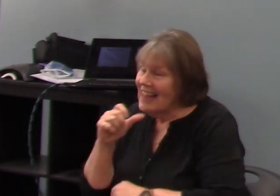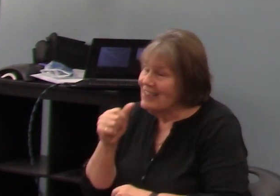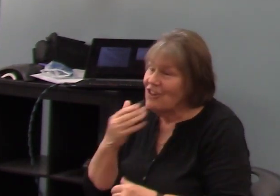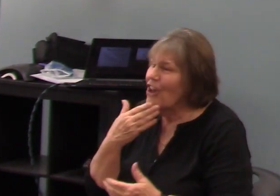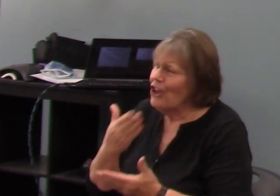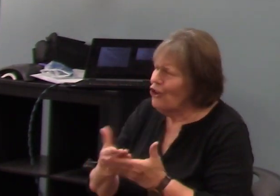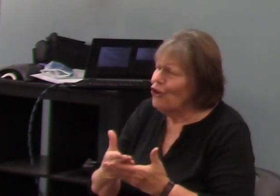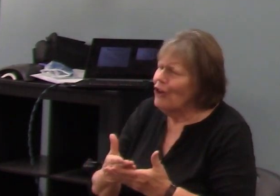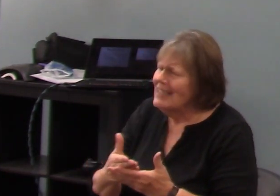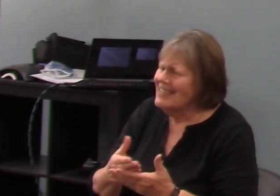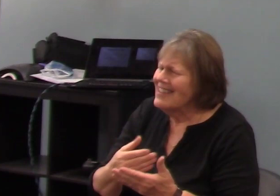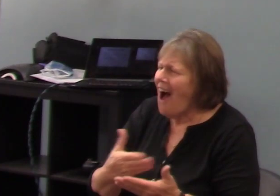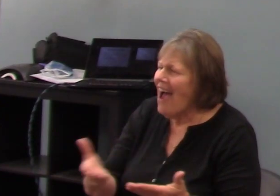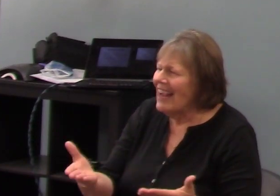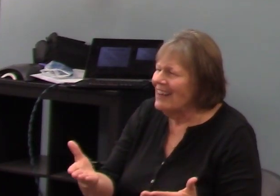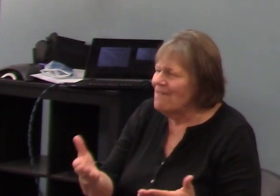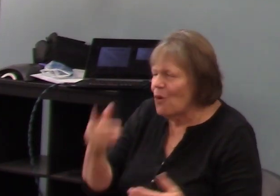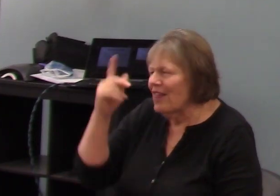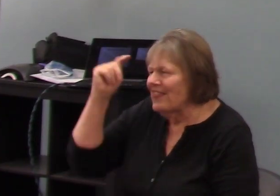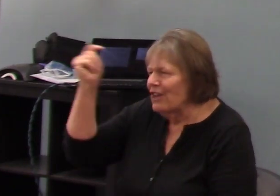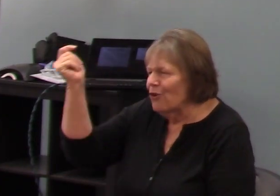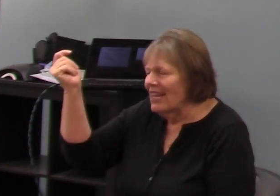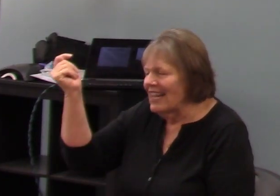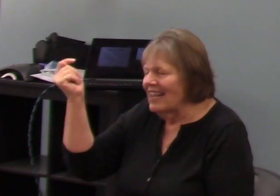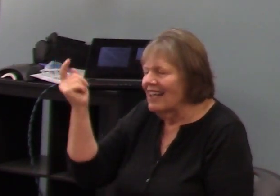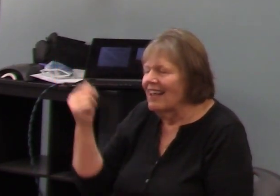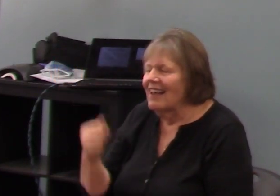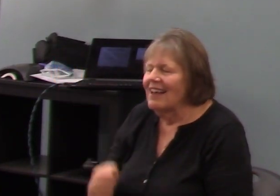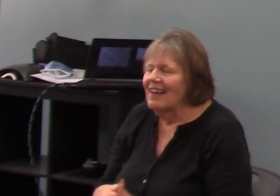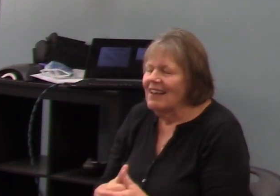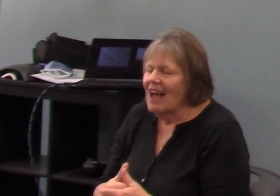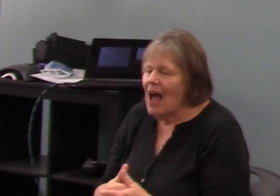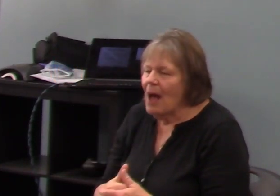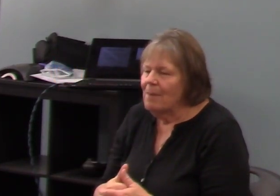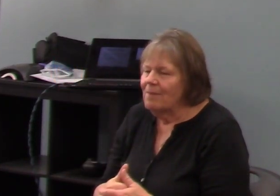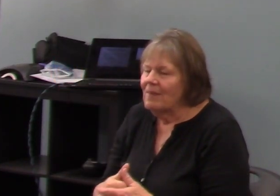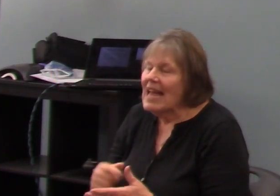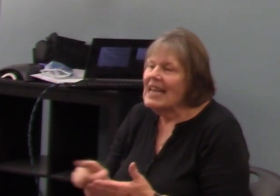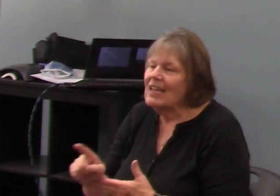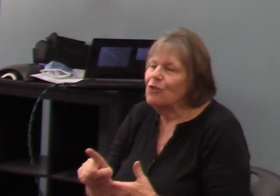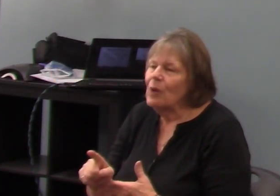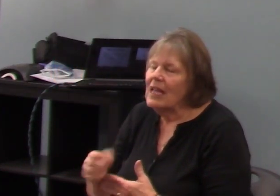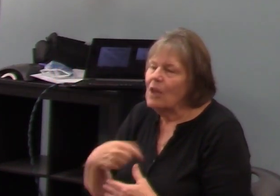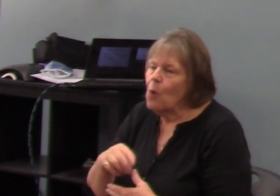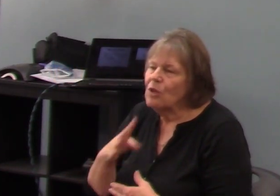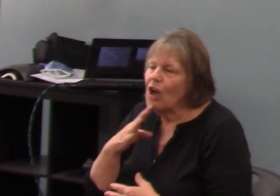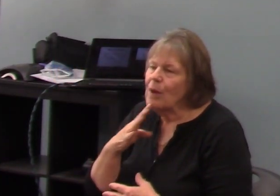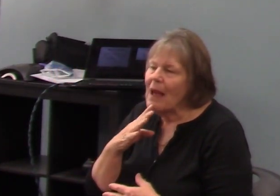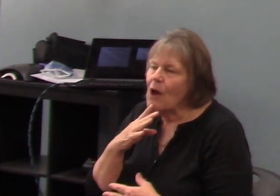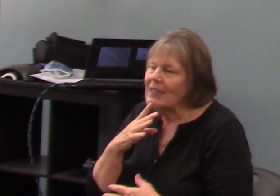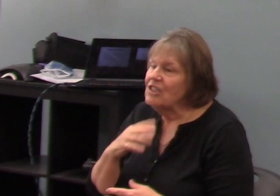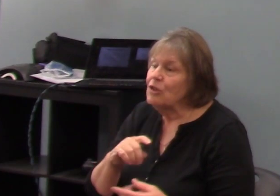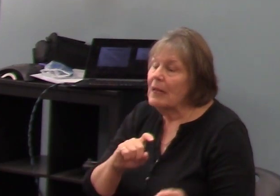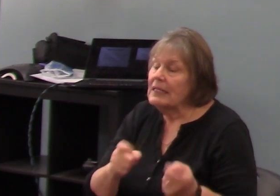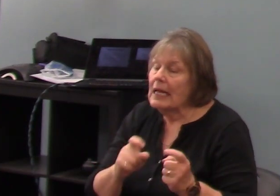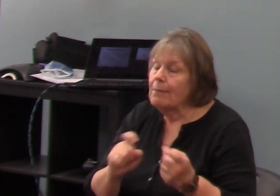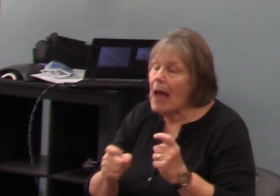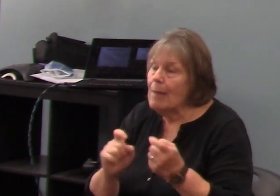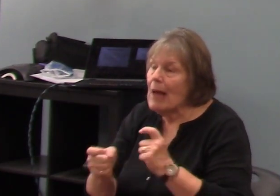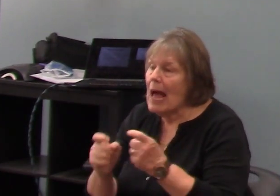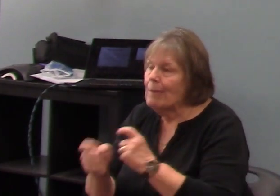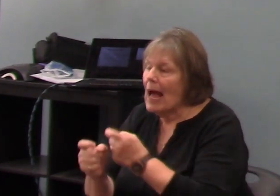it has to be there. One thing we're going to talk about next week is that it's continually been modified. Now it includes a